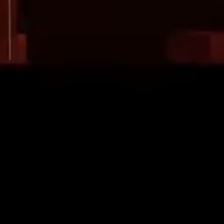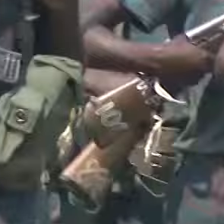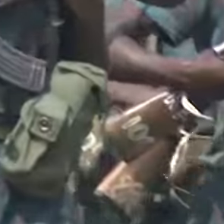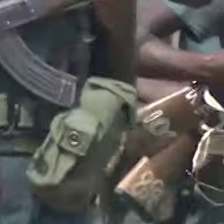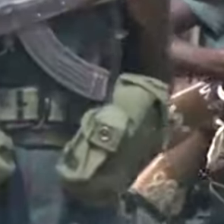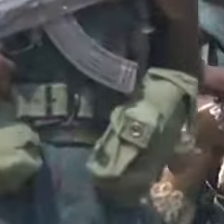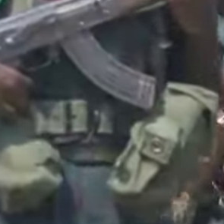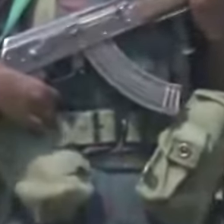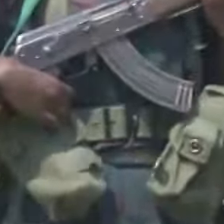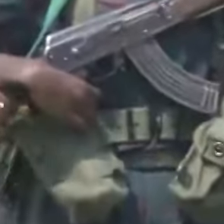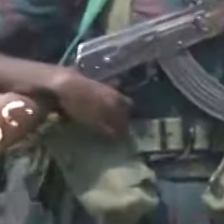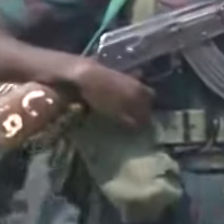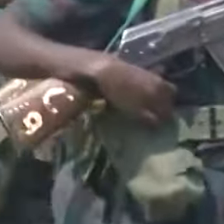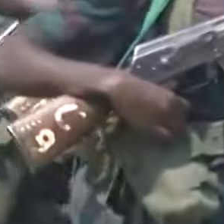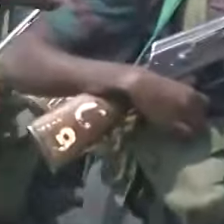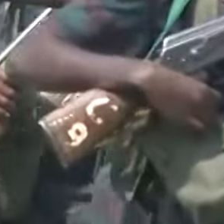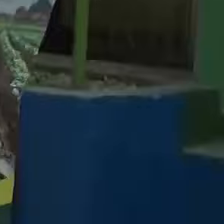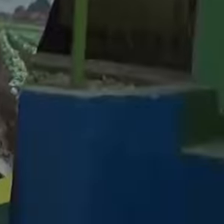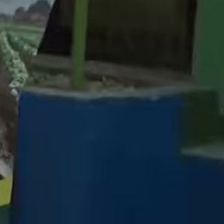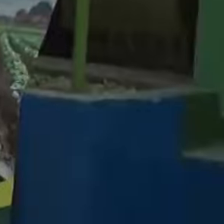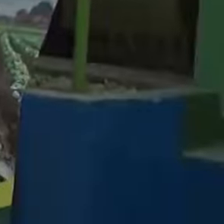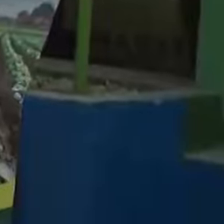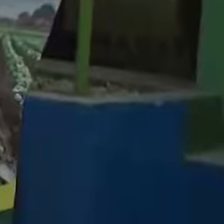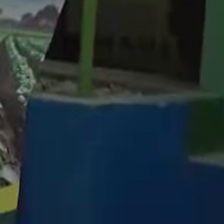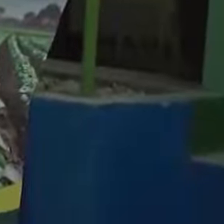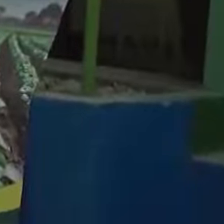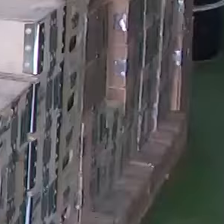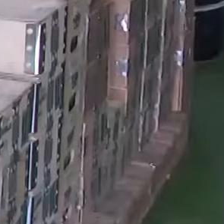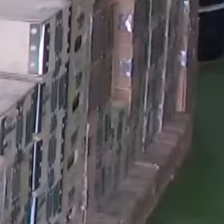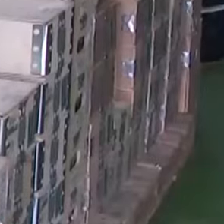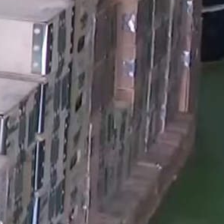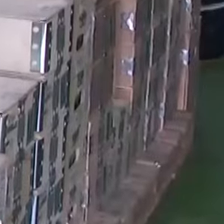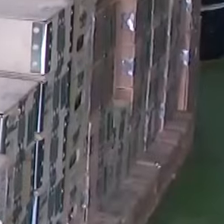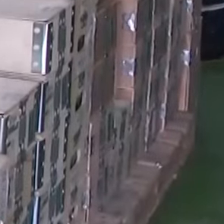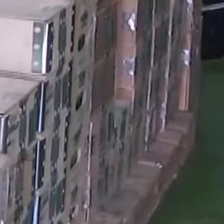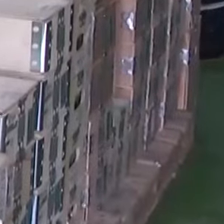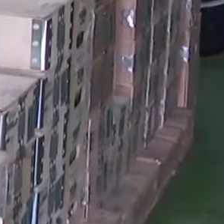Burundi president to grace agricultural and commercial show.